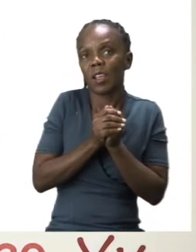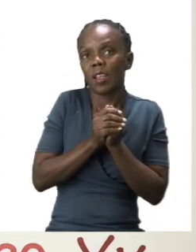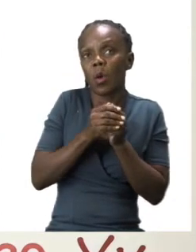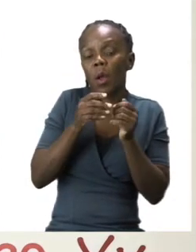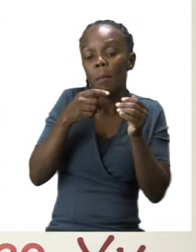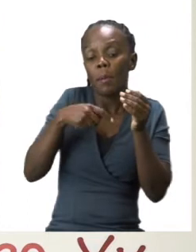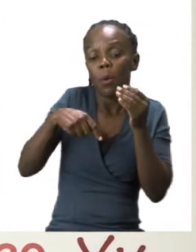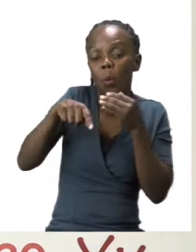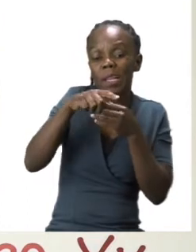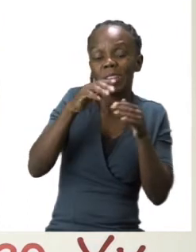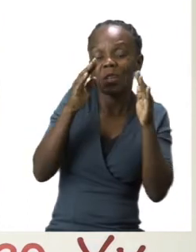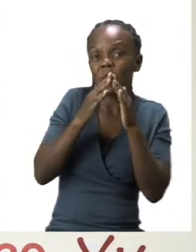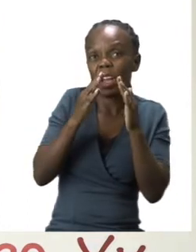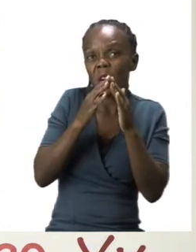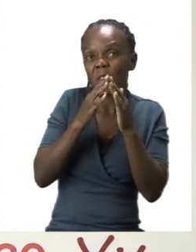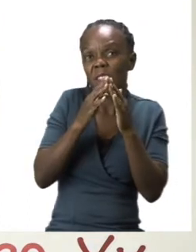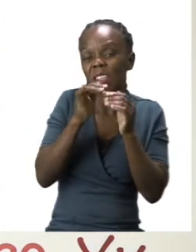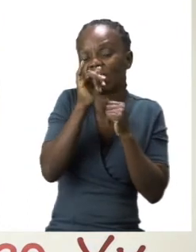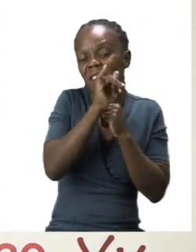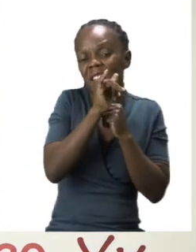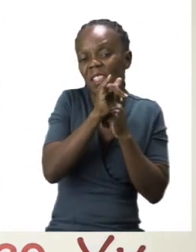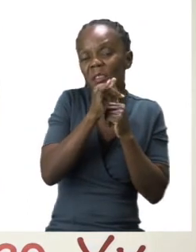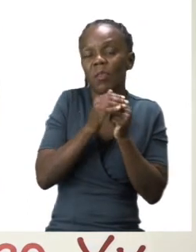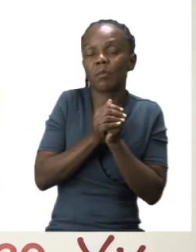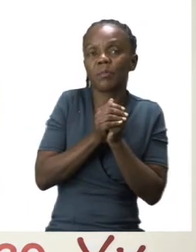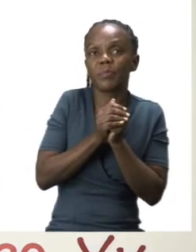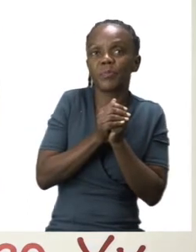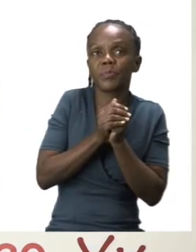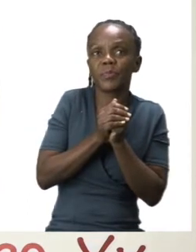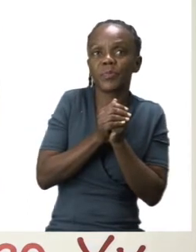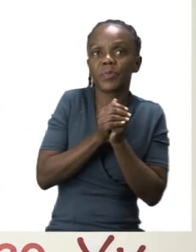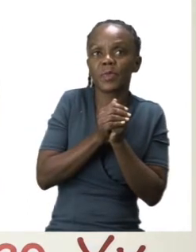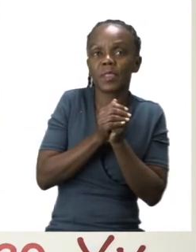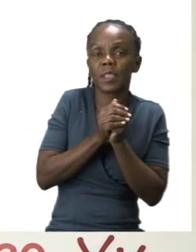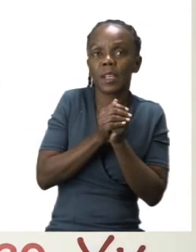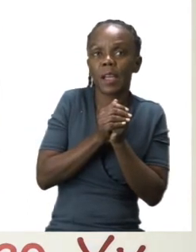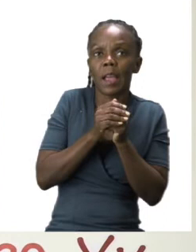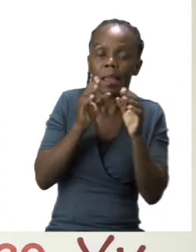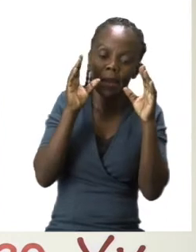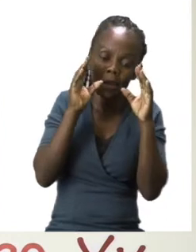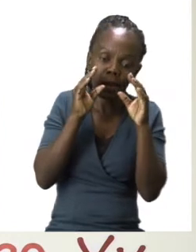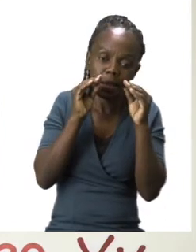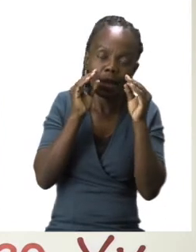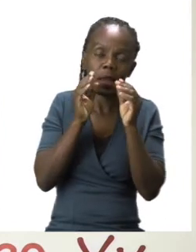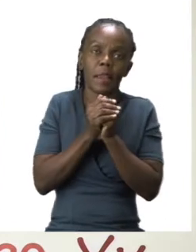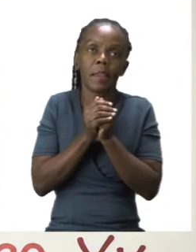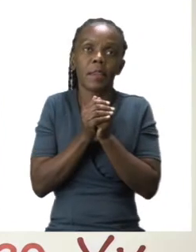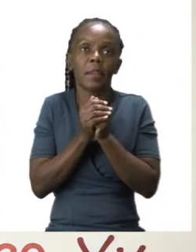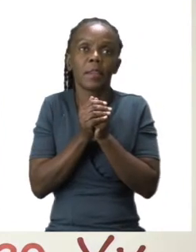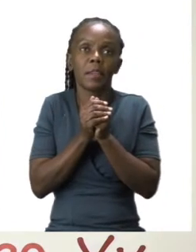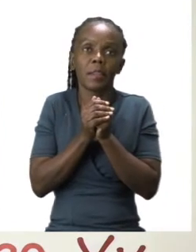now night time, they need to find shelter. And the type of shelter they can